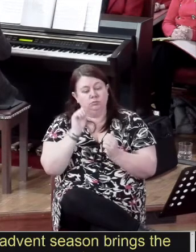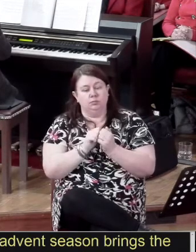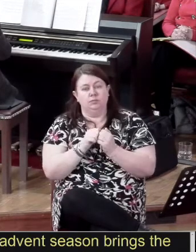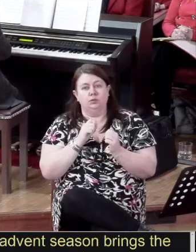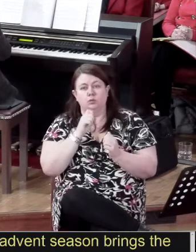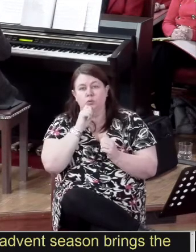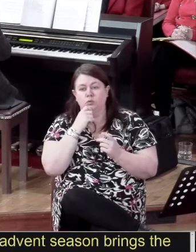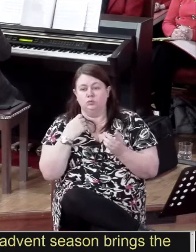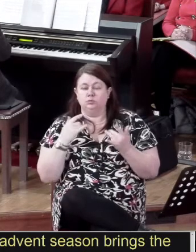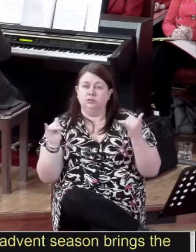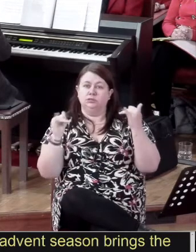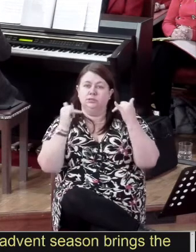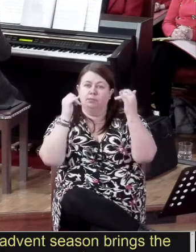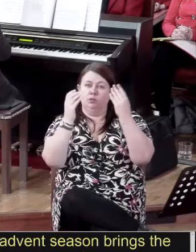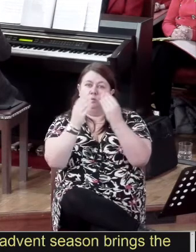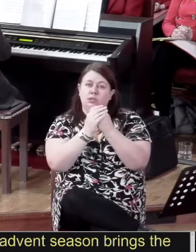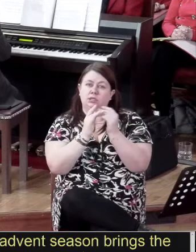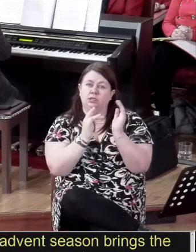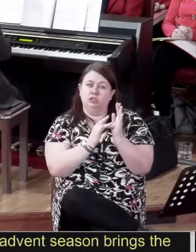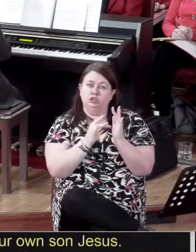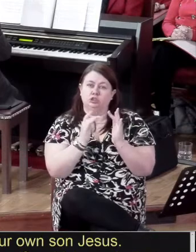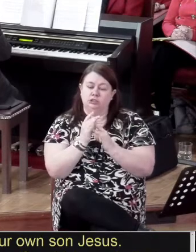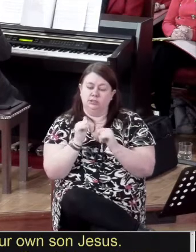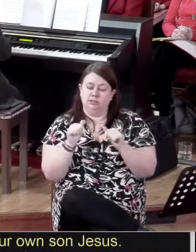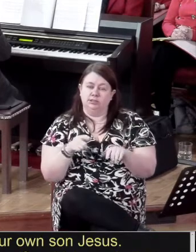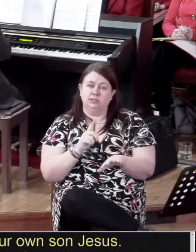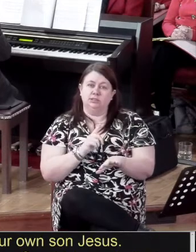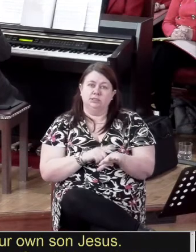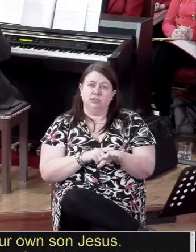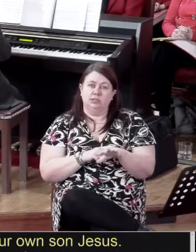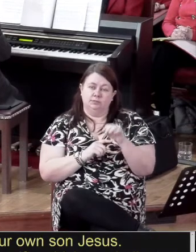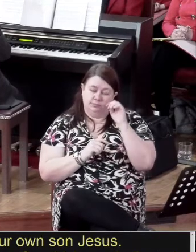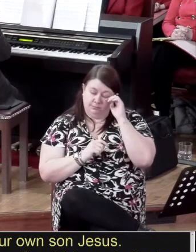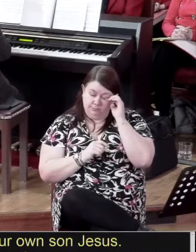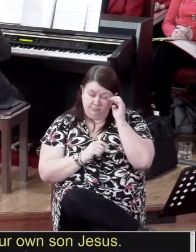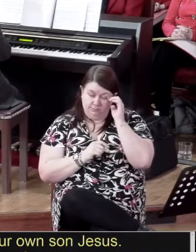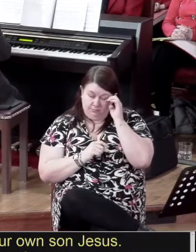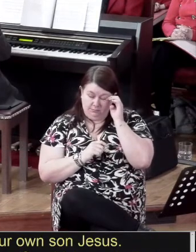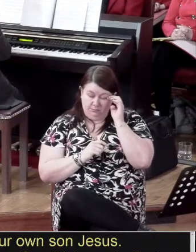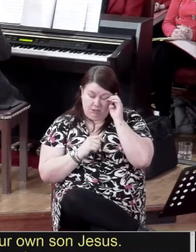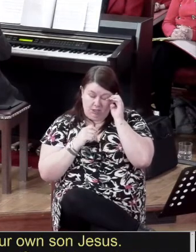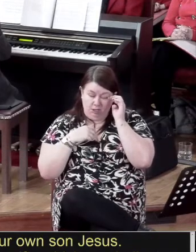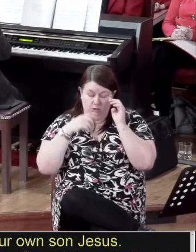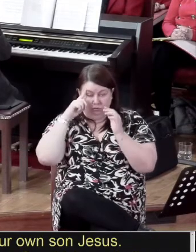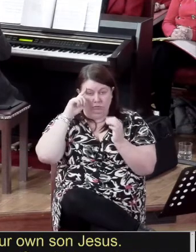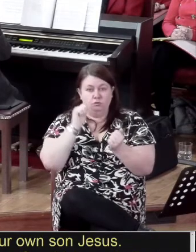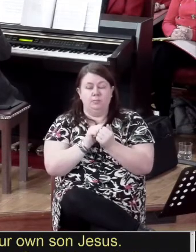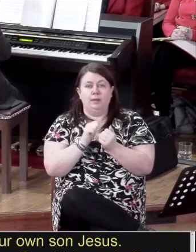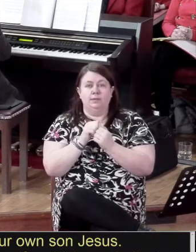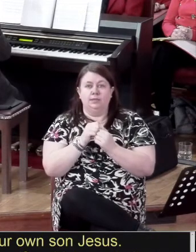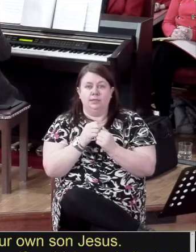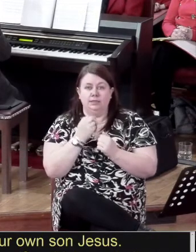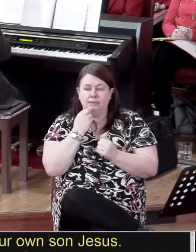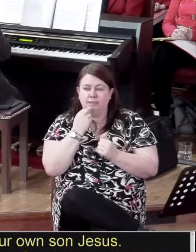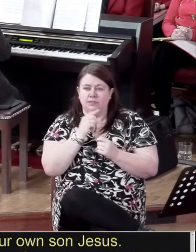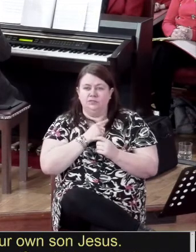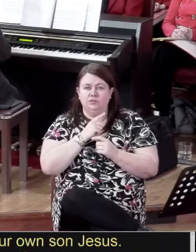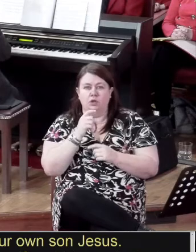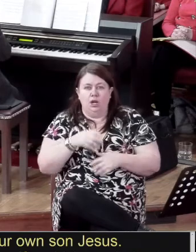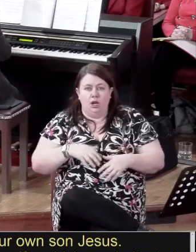time. We remember the needs of the exploited, the hungry, the despairing throughout this world where there